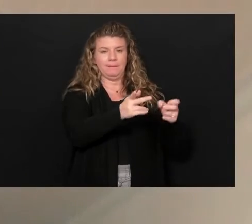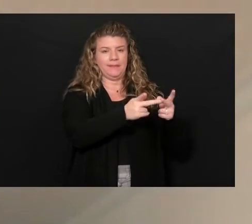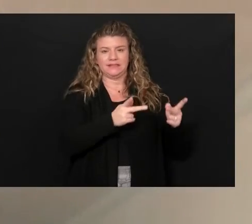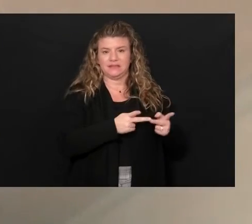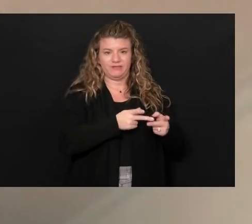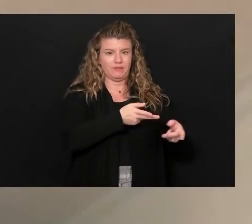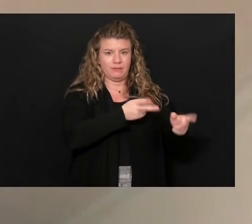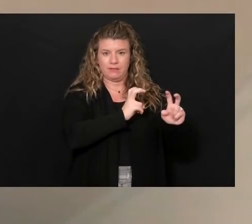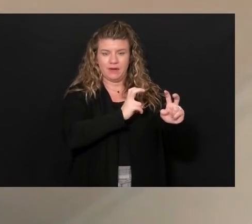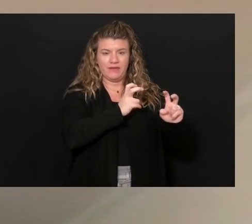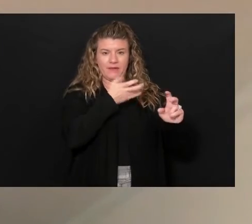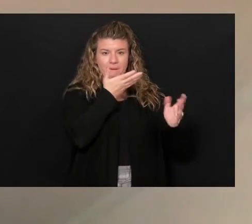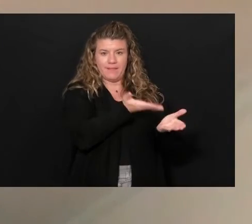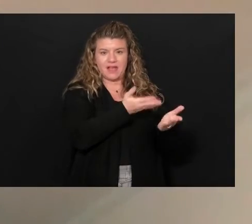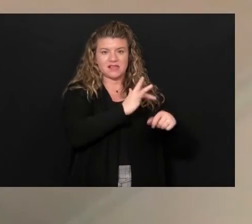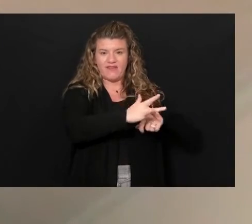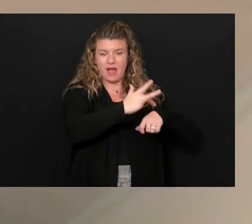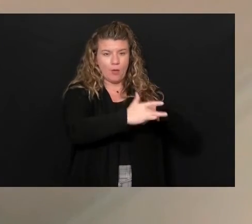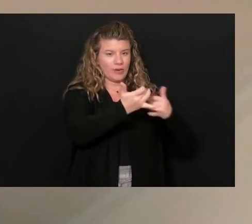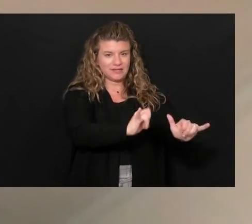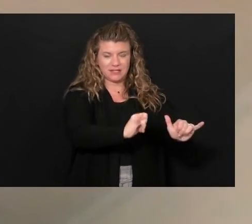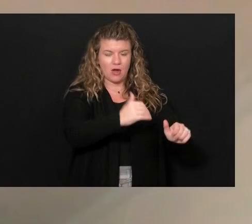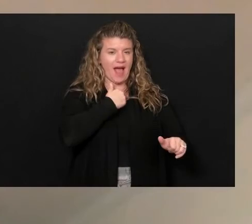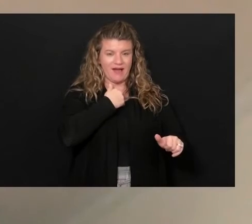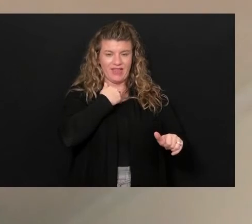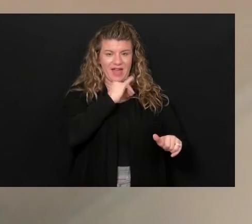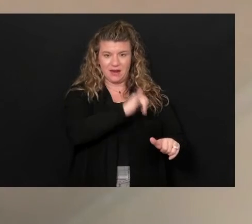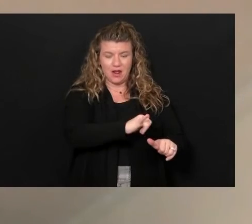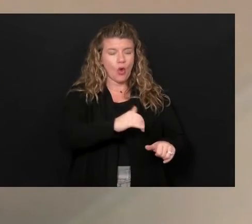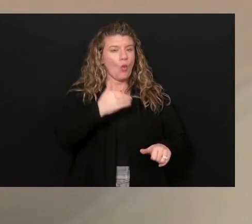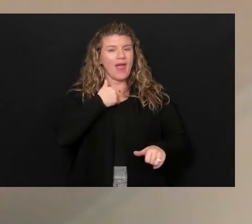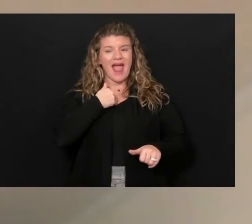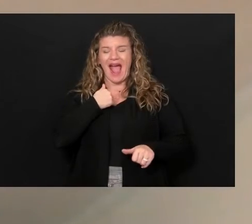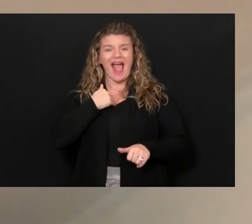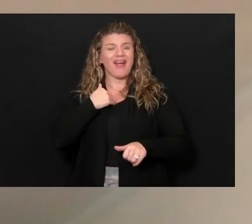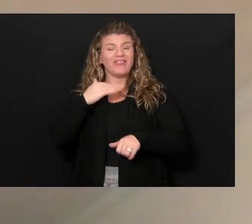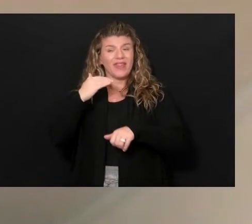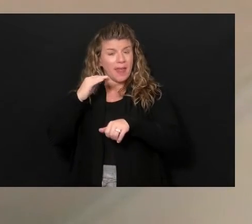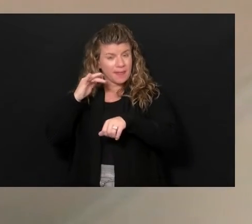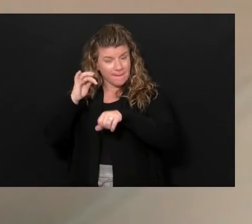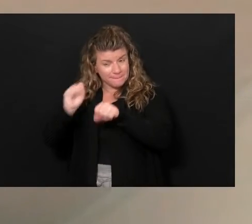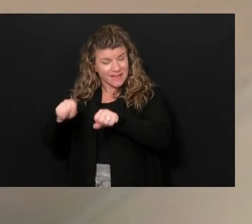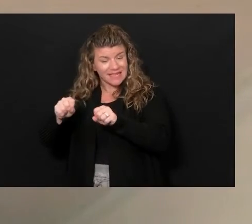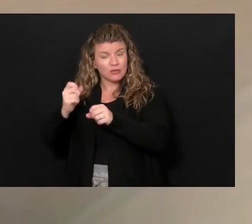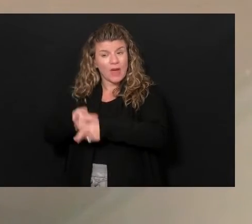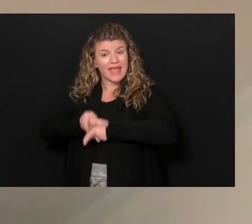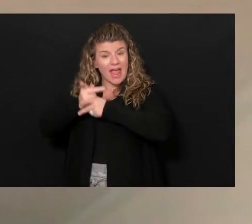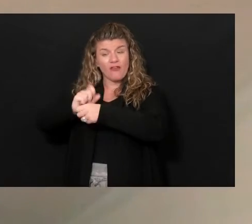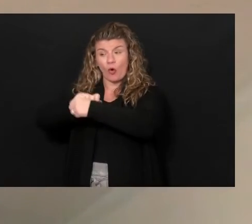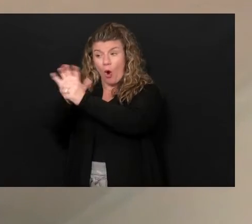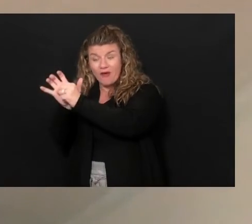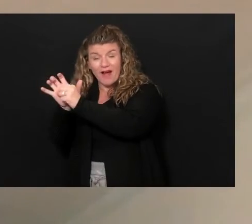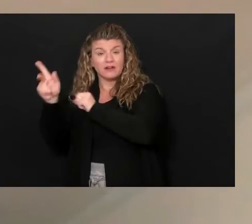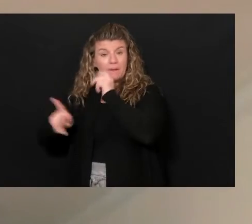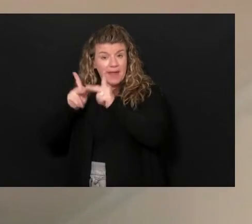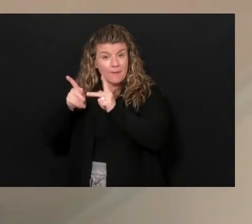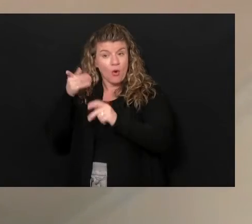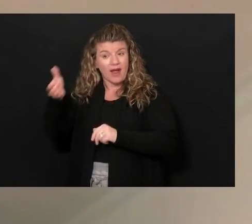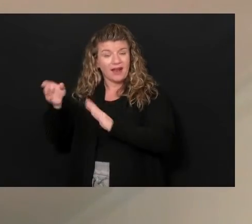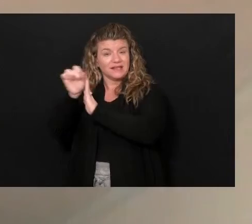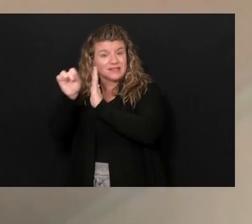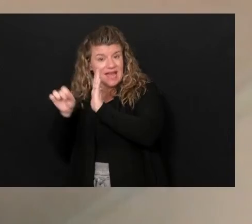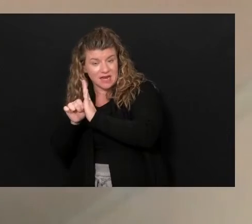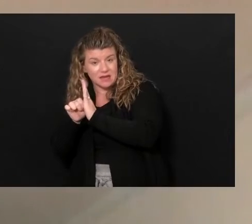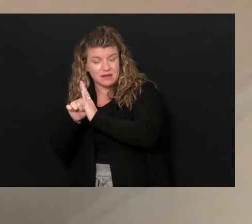COVID in our state. We still have capacity to take care of sick people with COVID in our state. And what we're starting to